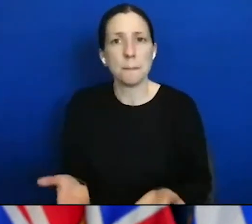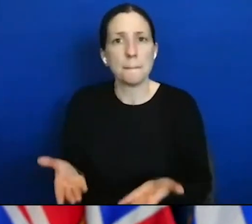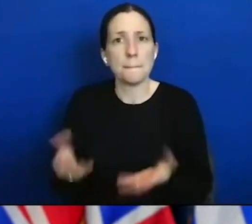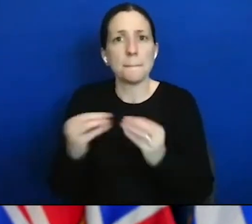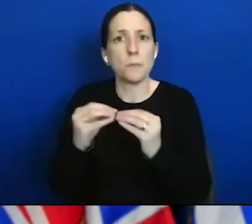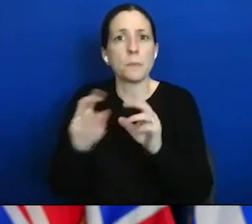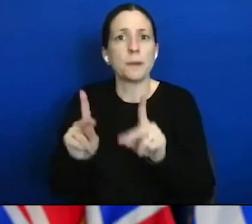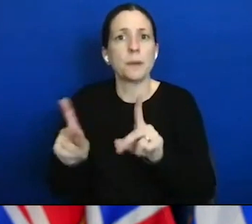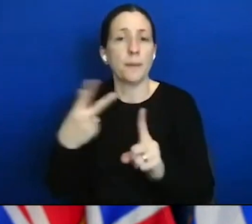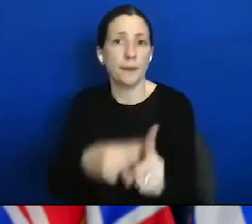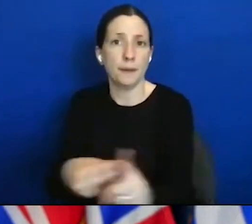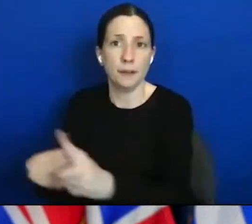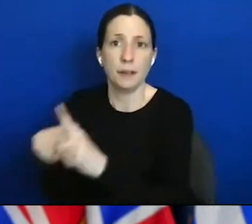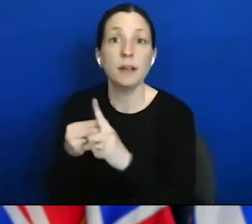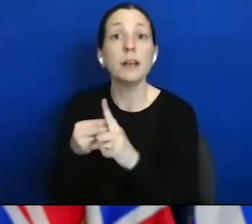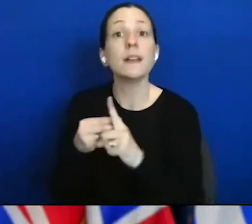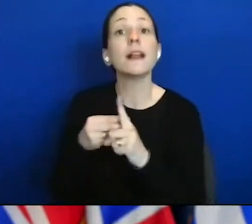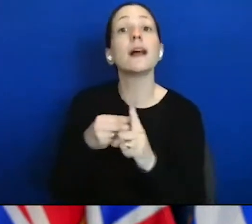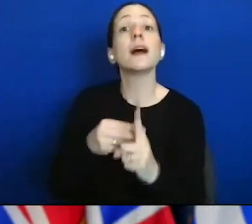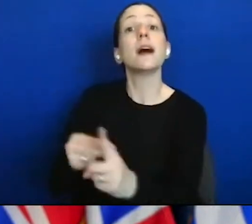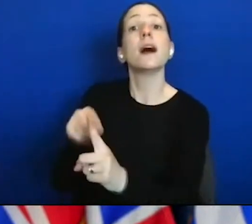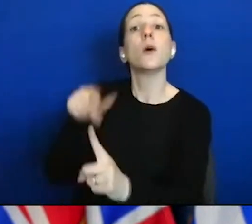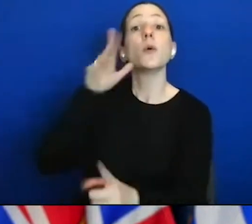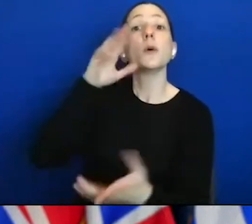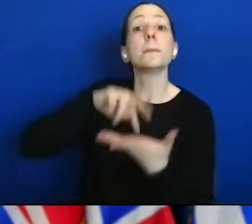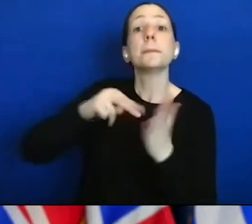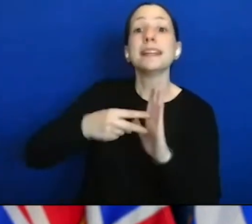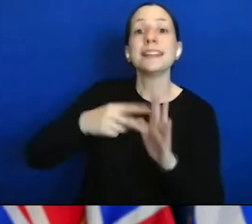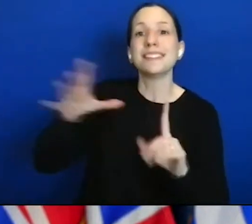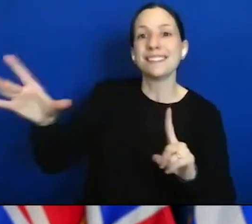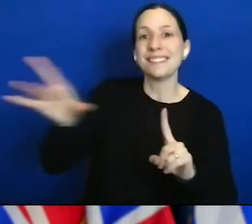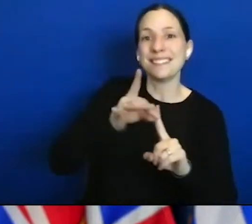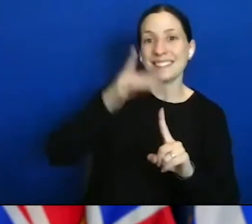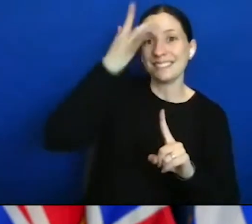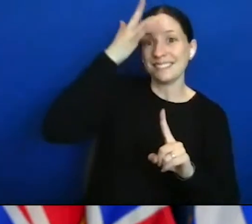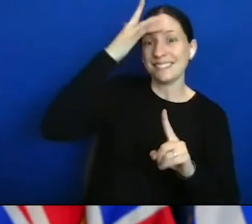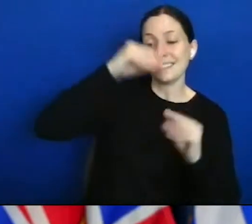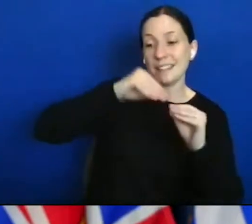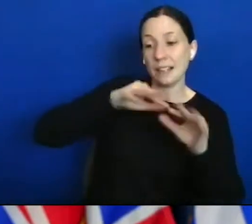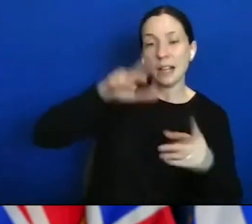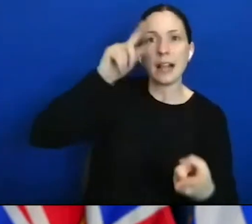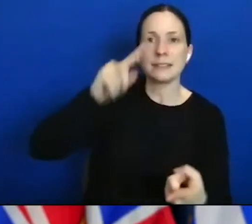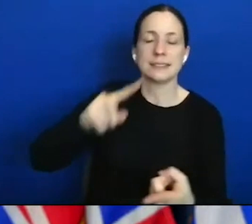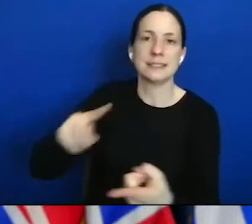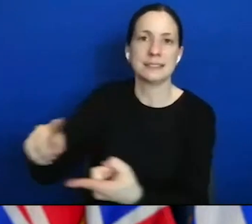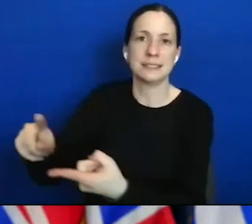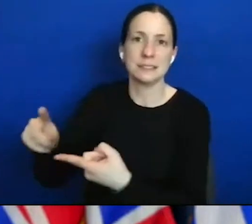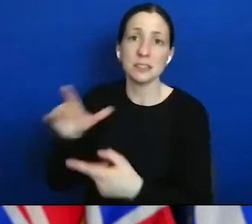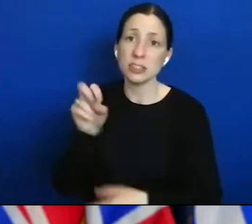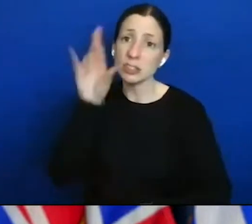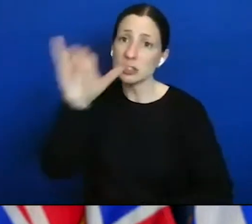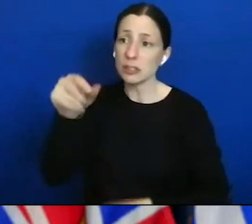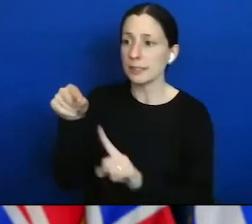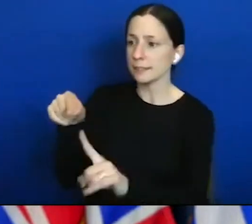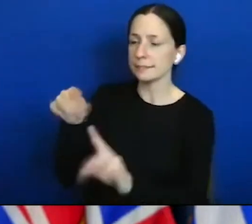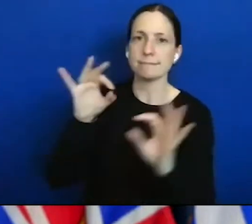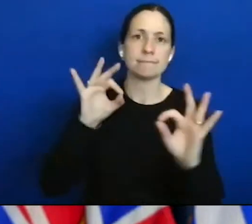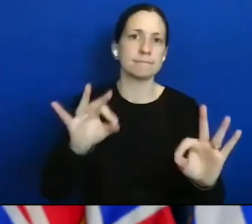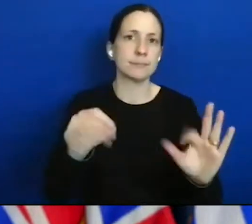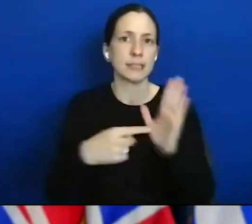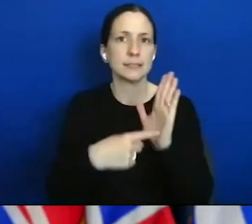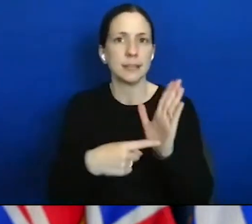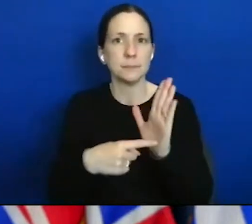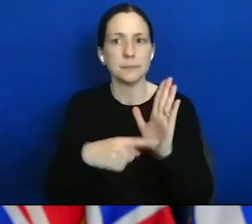immunization levels, which inevitably will see the decline in transmission. So Surrey is an example of everyone coming together, working together in